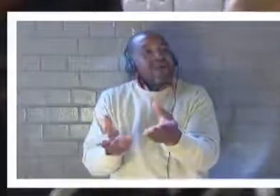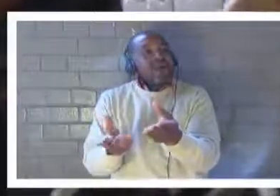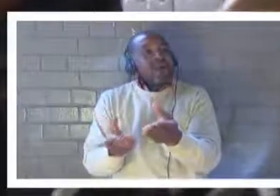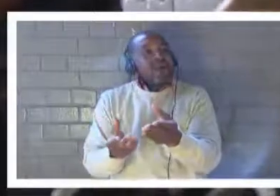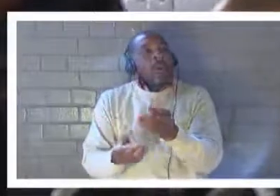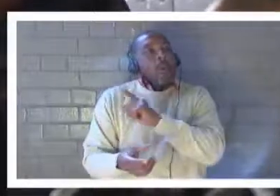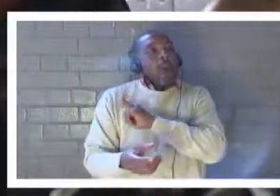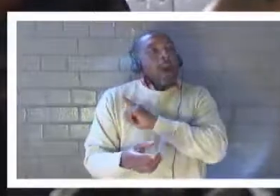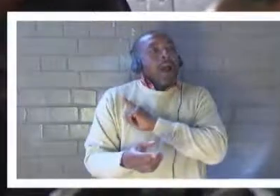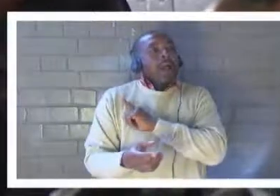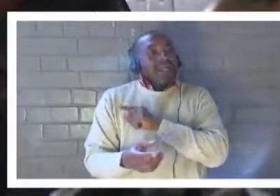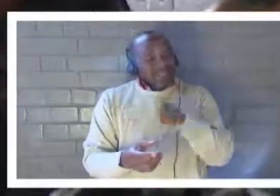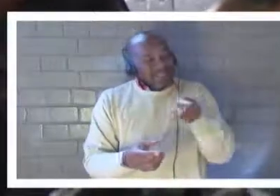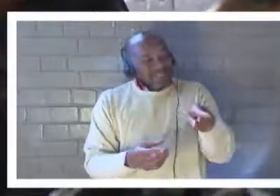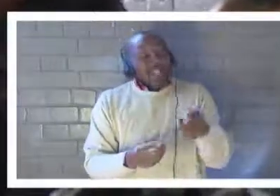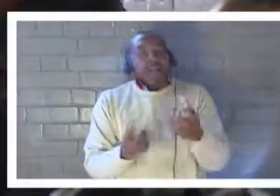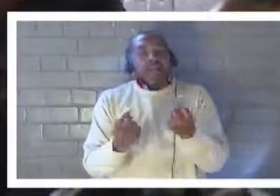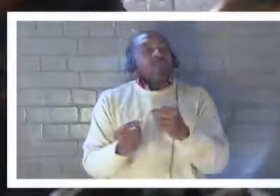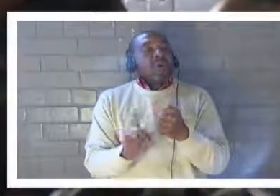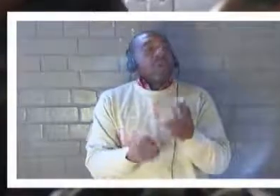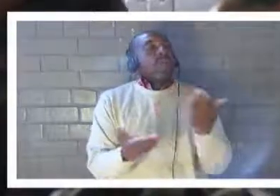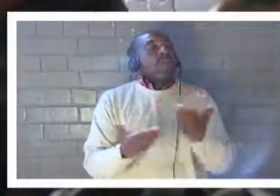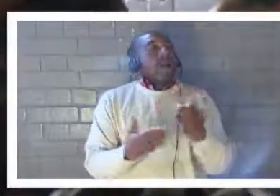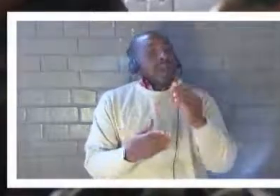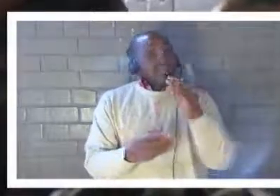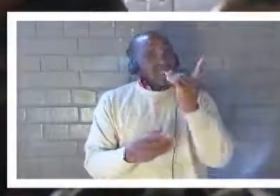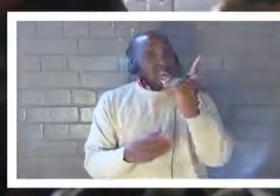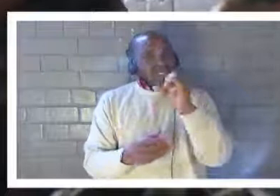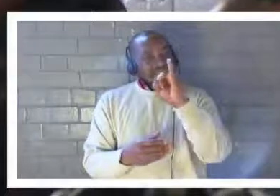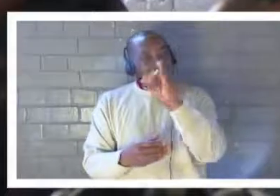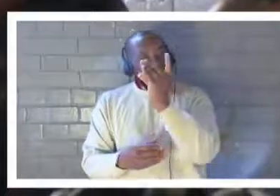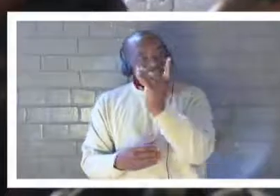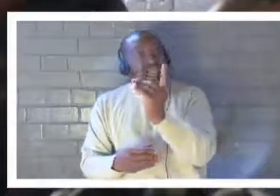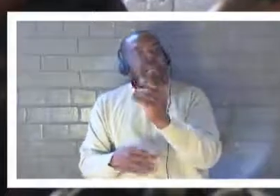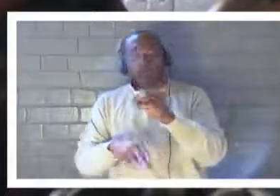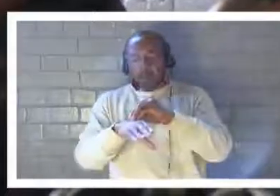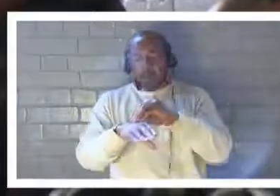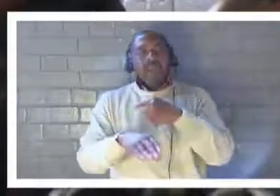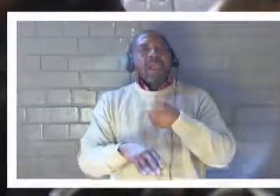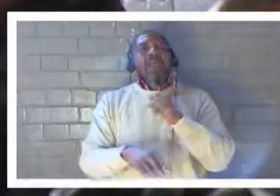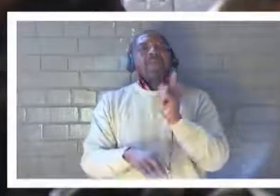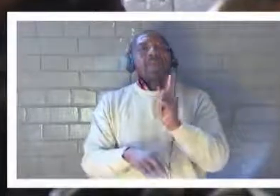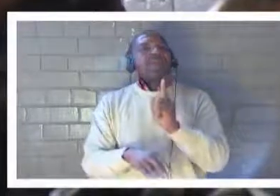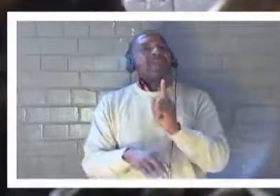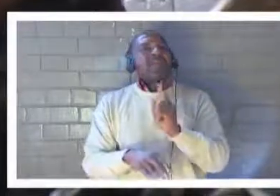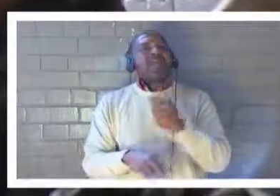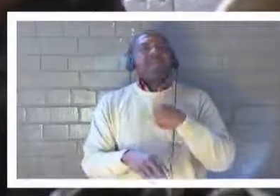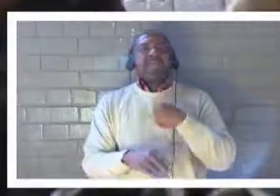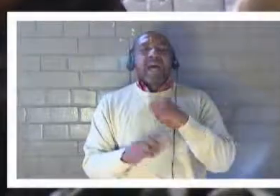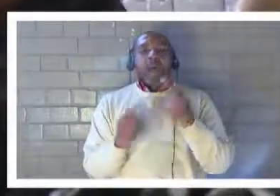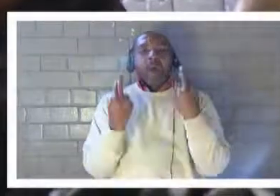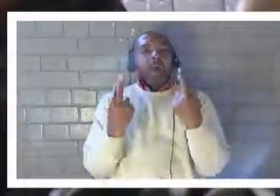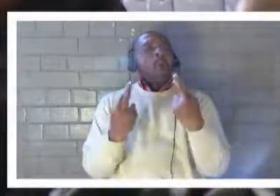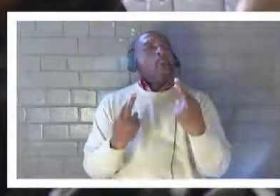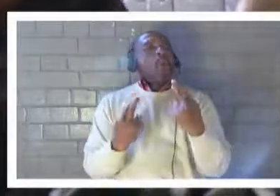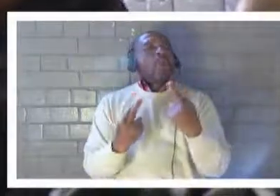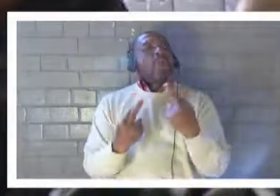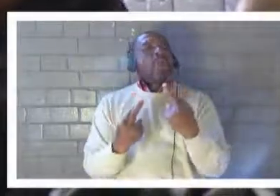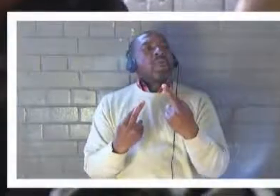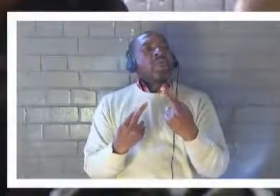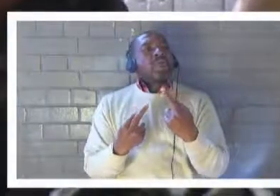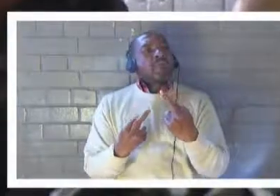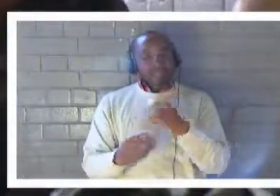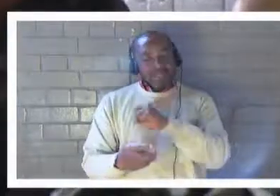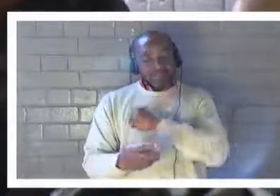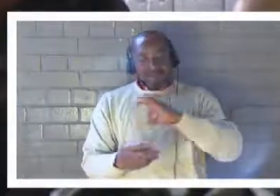the problem, I so wish that we'll be having our colleagues from DID in here so that they can hear it very well.